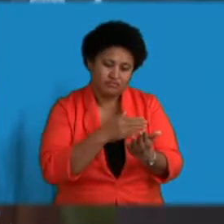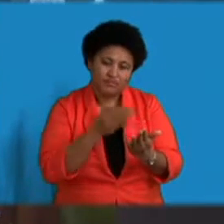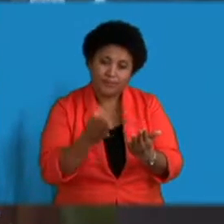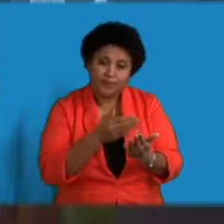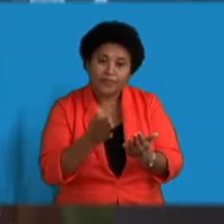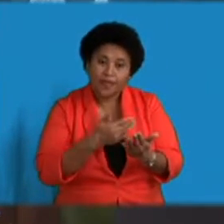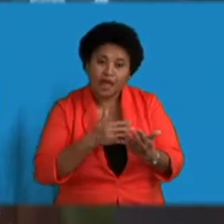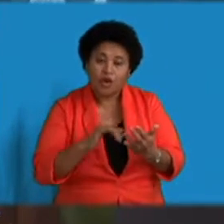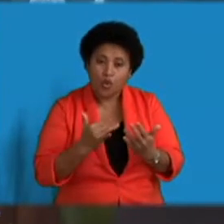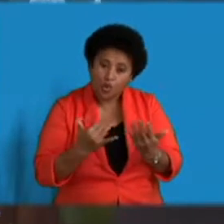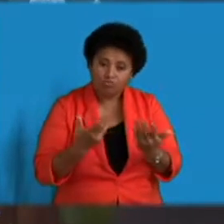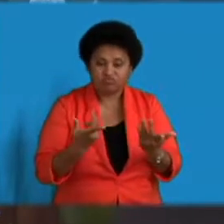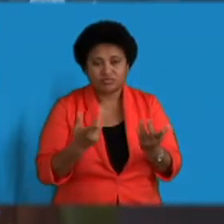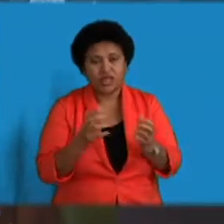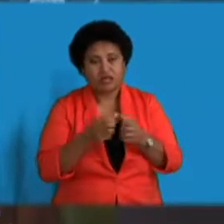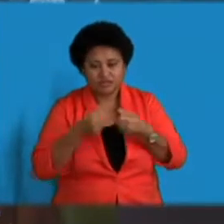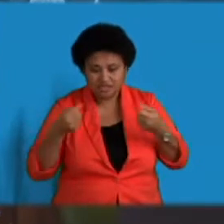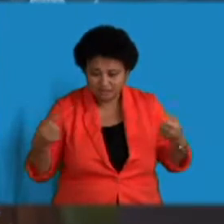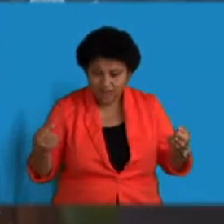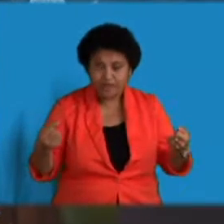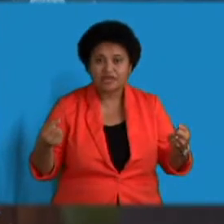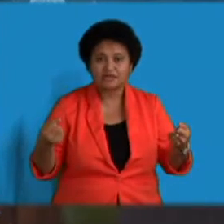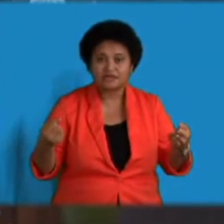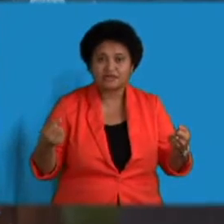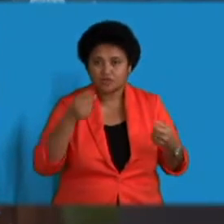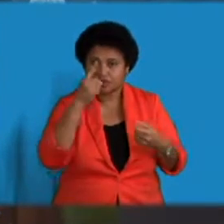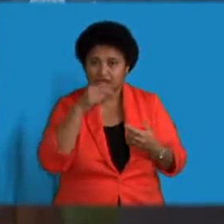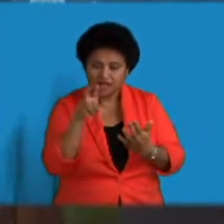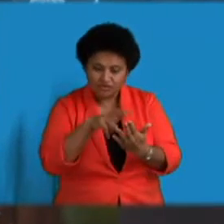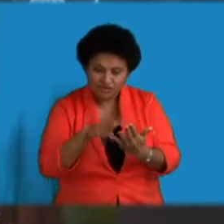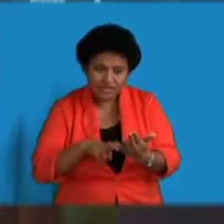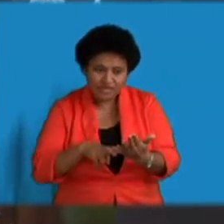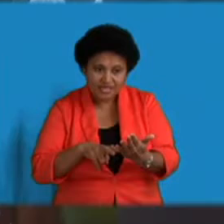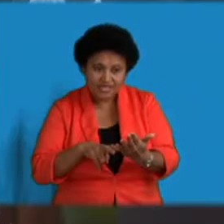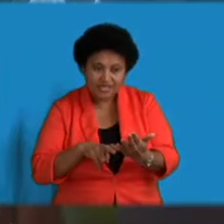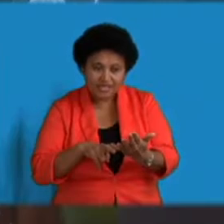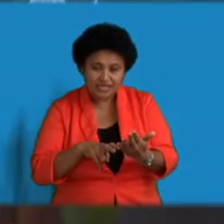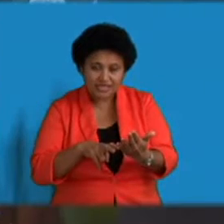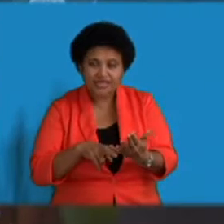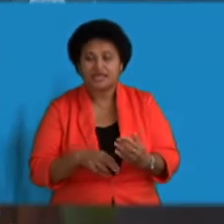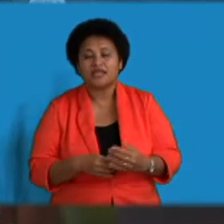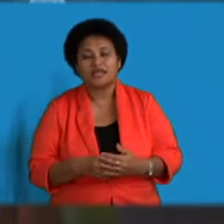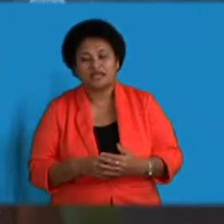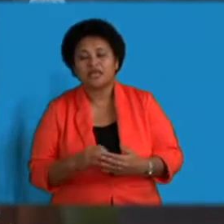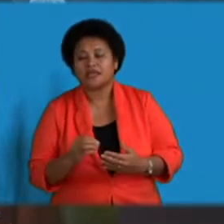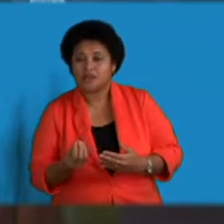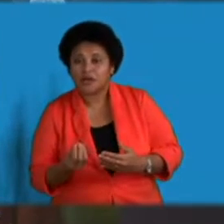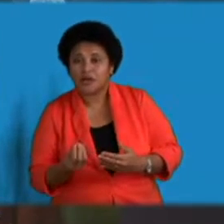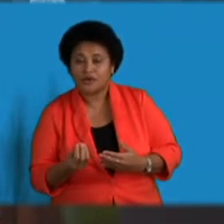journals, there are newspapers, periodicals, Madam Speaker. So it gets them to